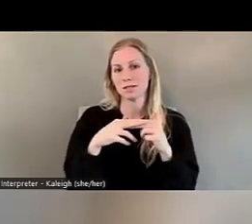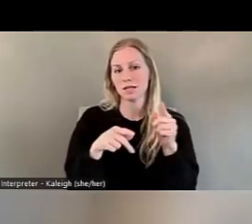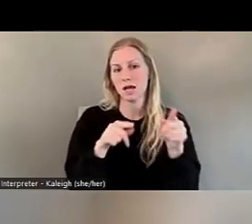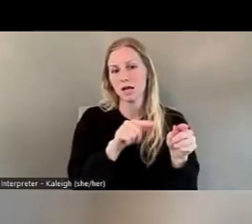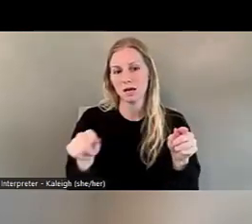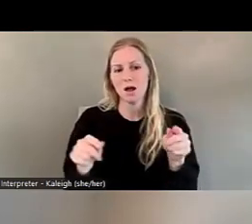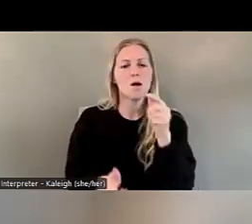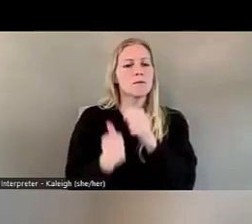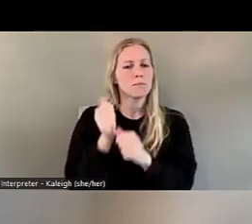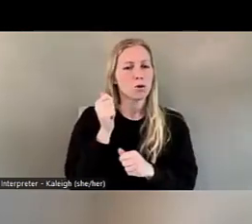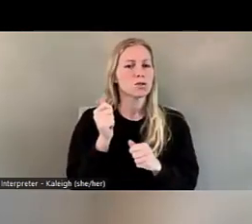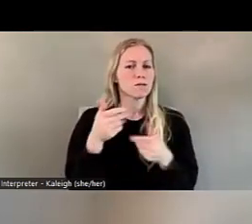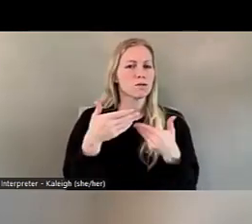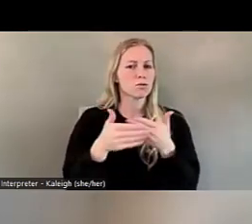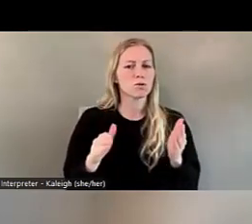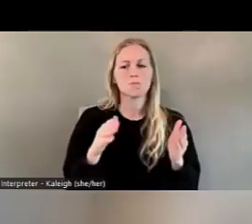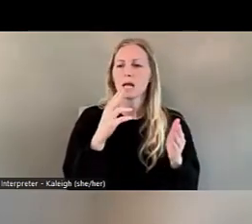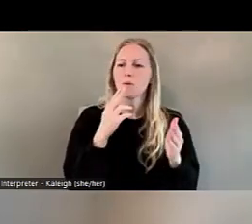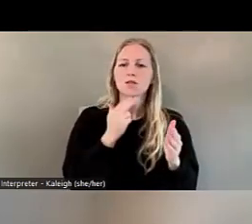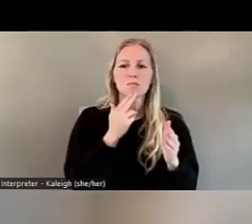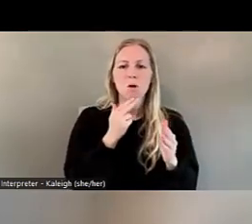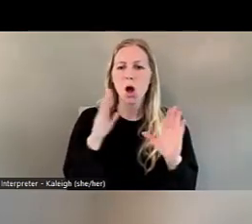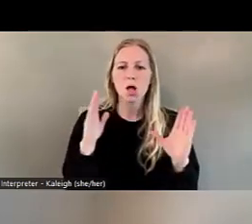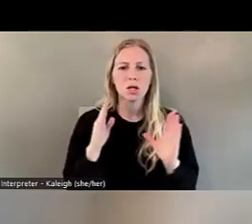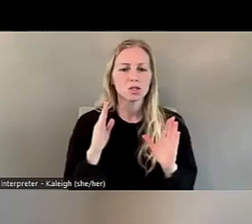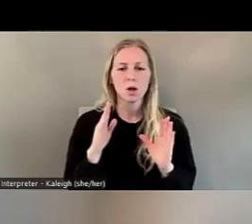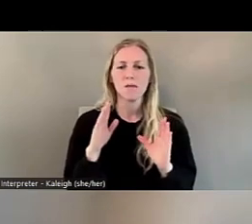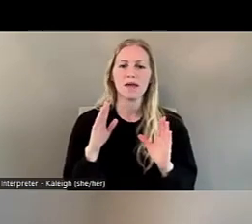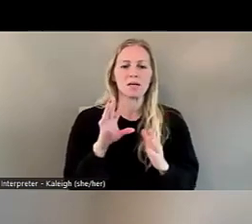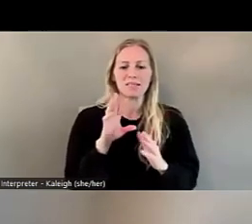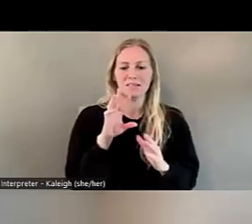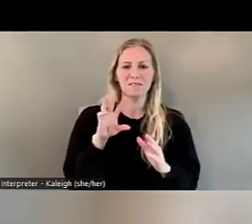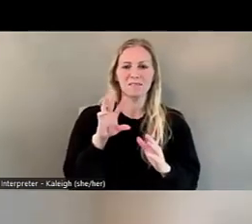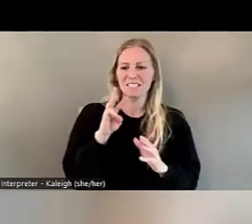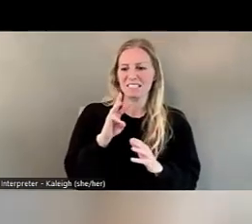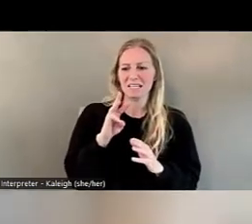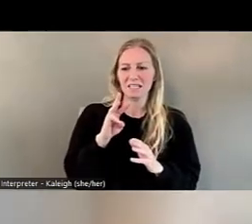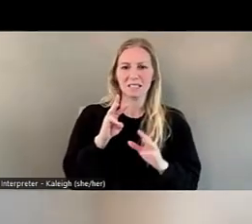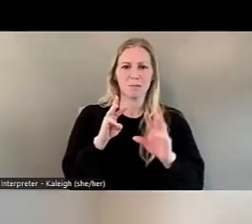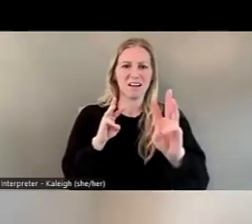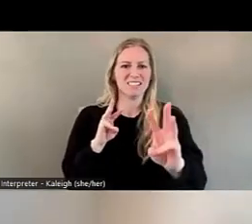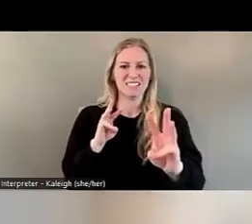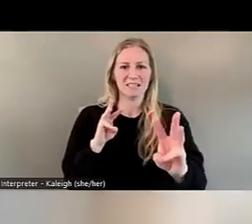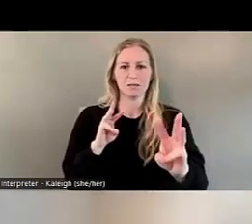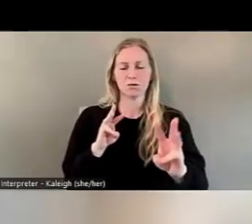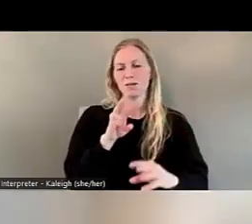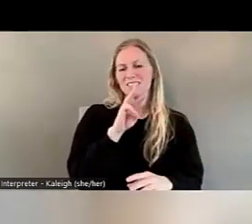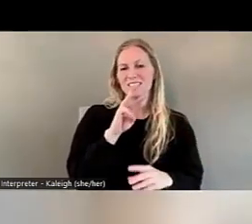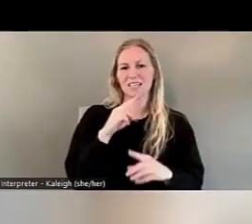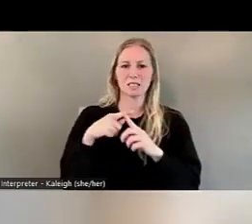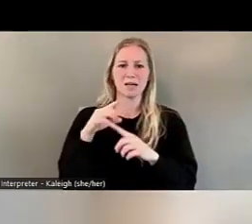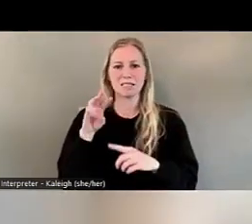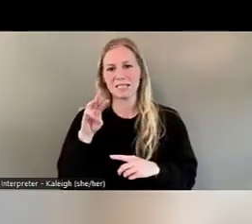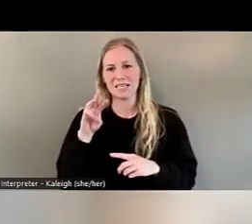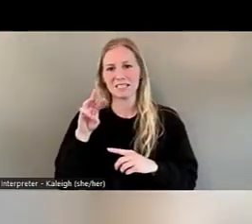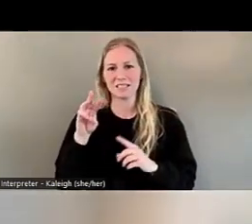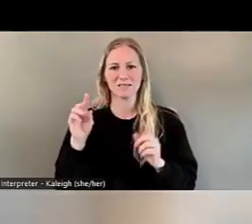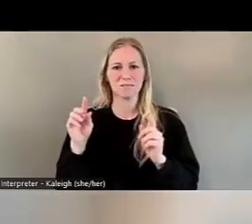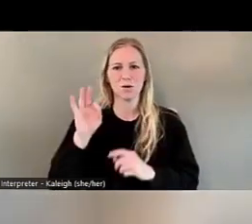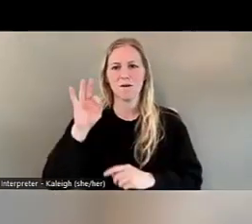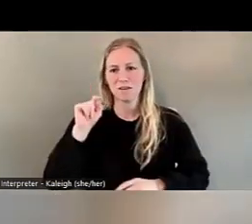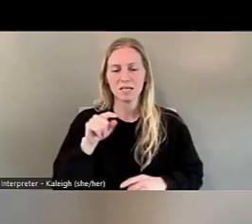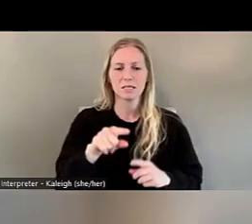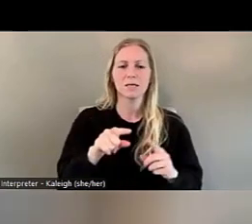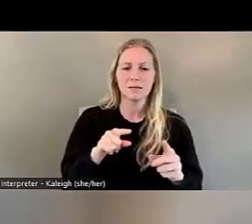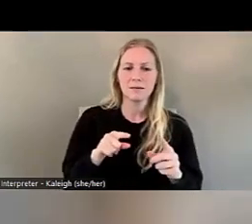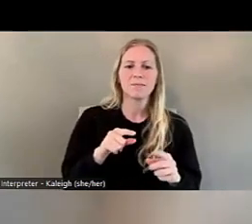rooms were small, typically no larger than 6 feet by 6 feet, with bare padded walls, a large metal door, and